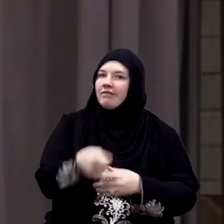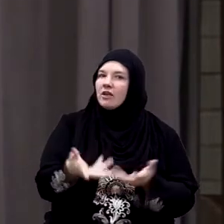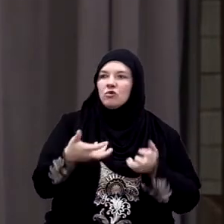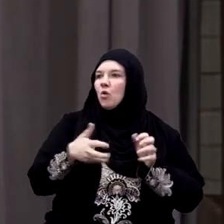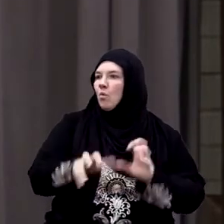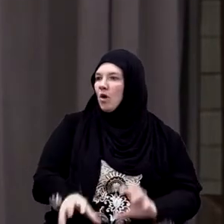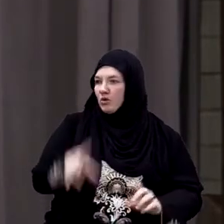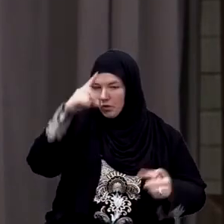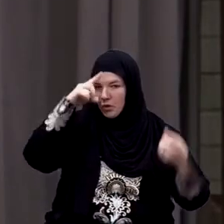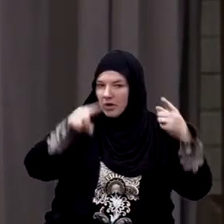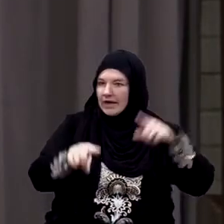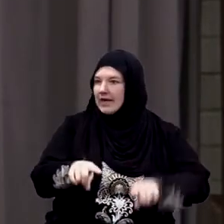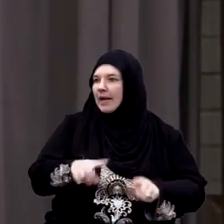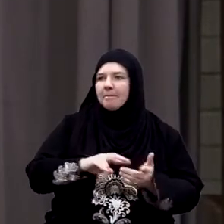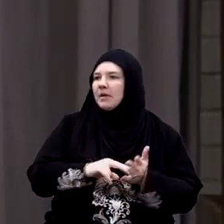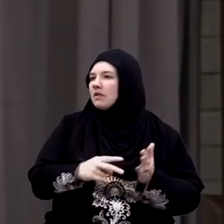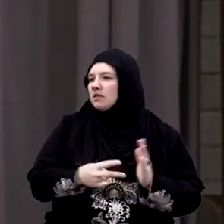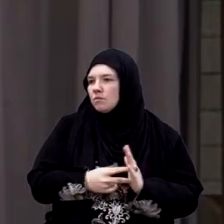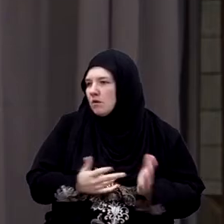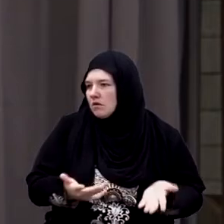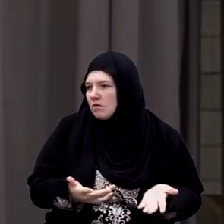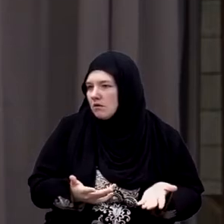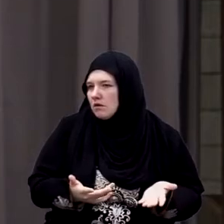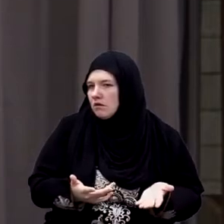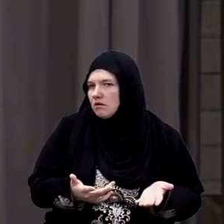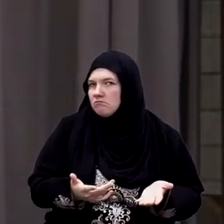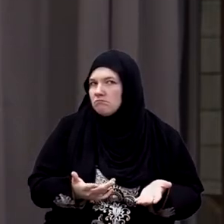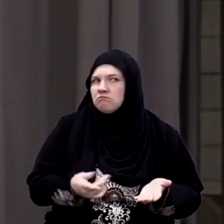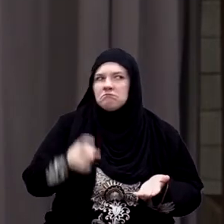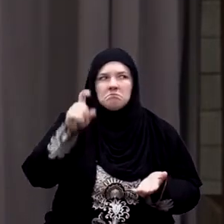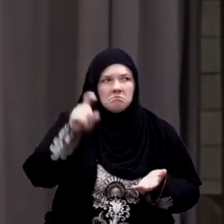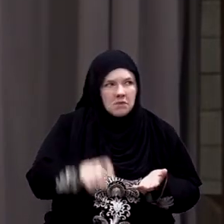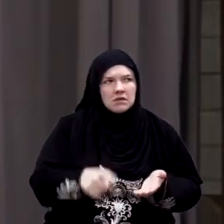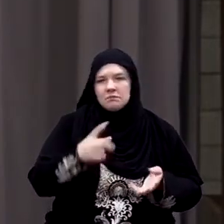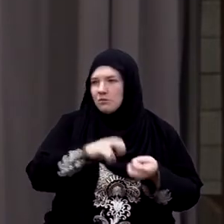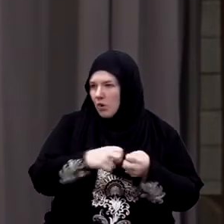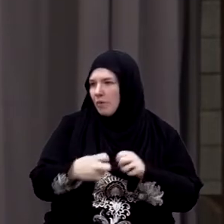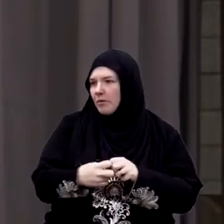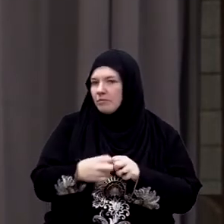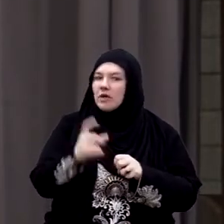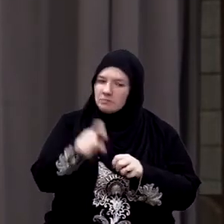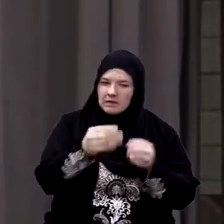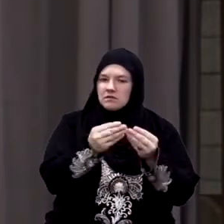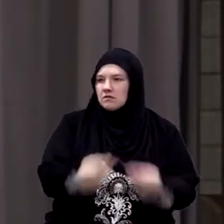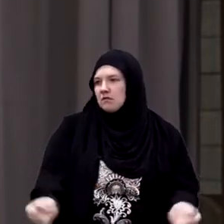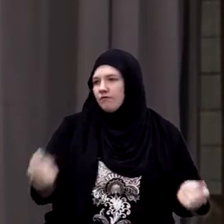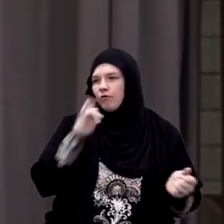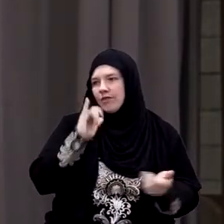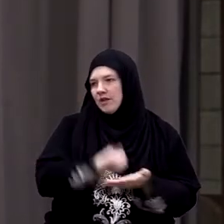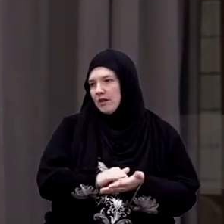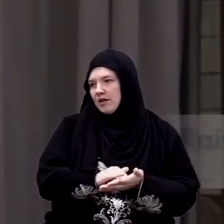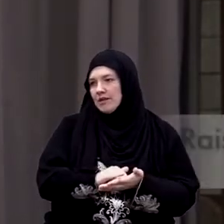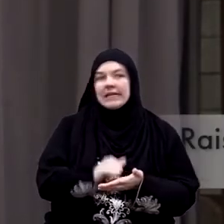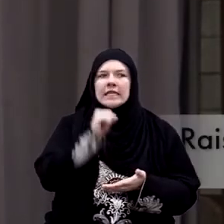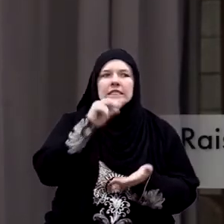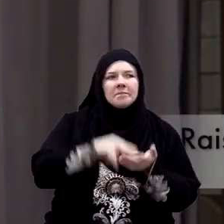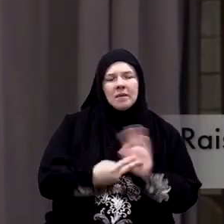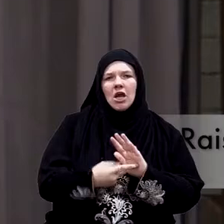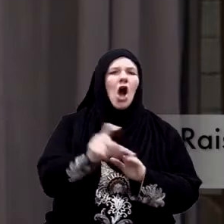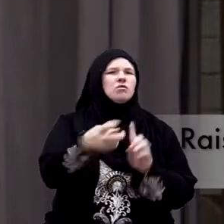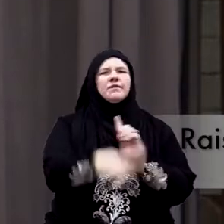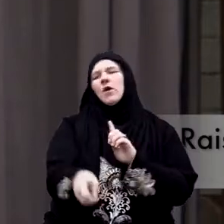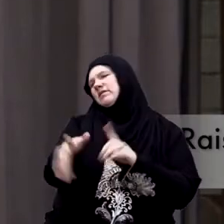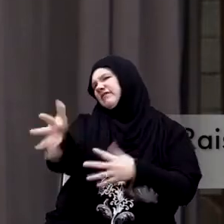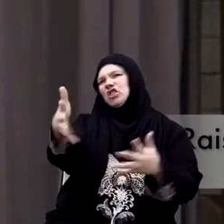agree, that means there must be a resolution for this kind of gridlock. It doesn't mean they